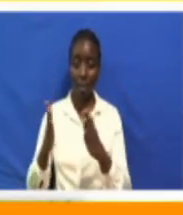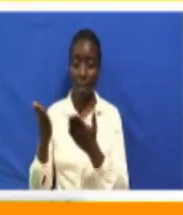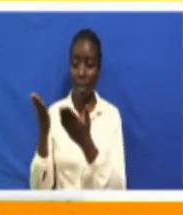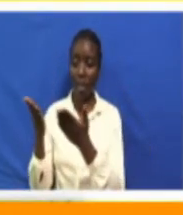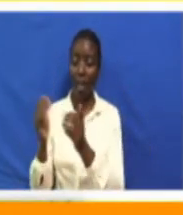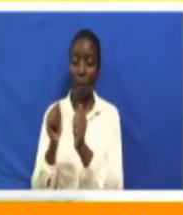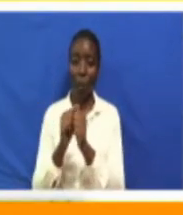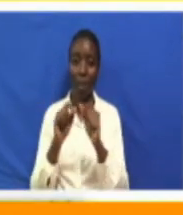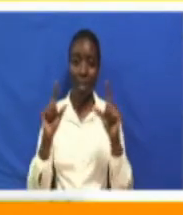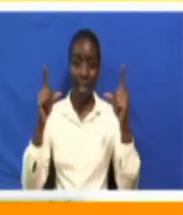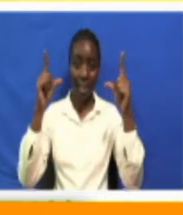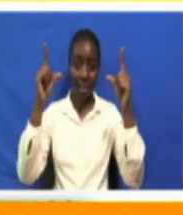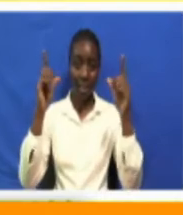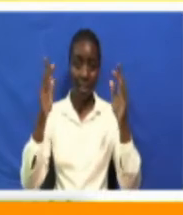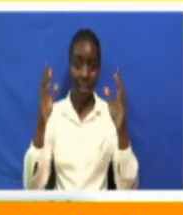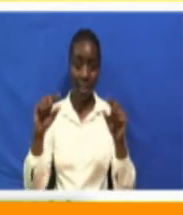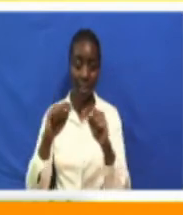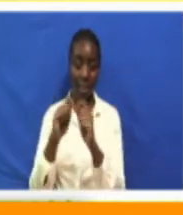foreign